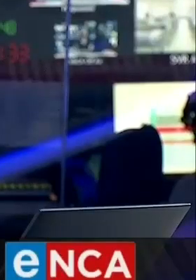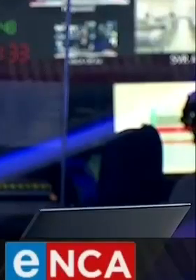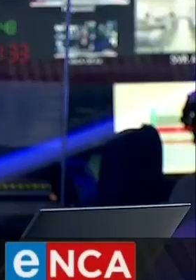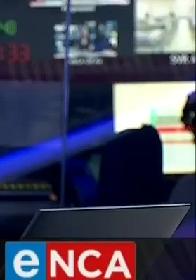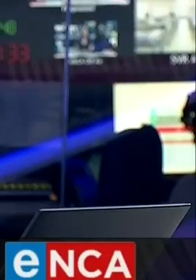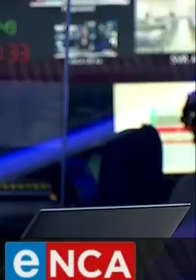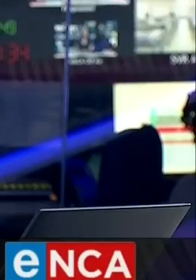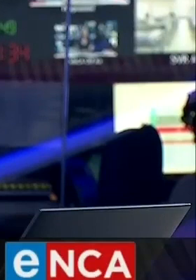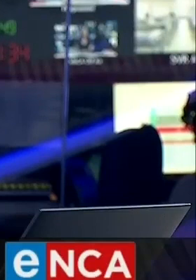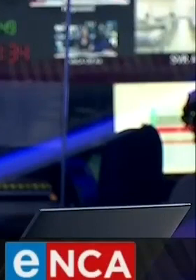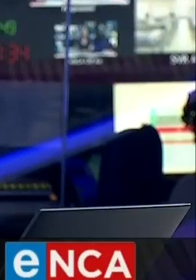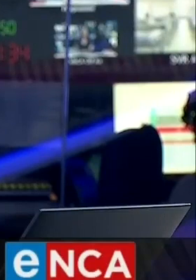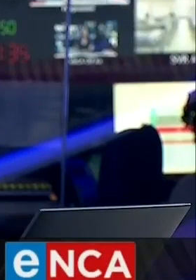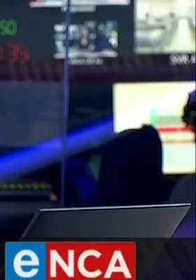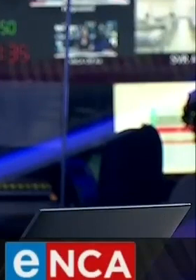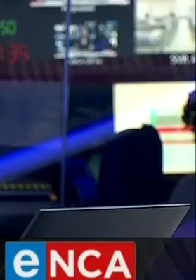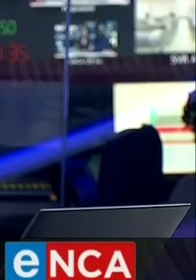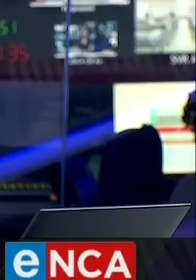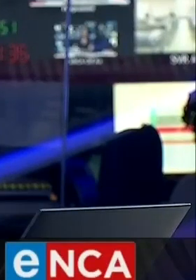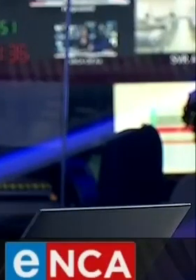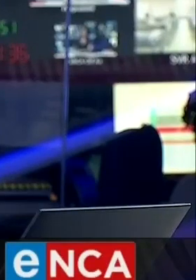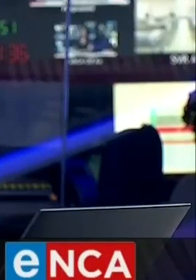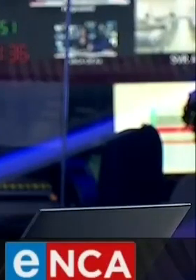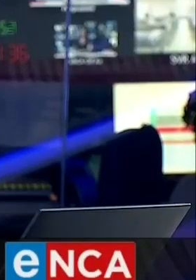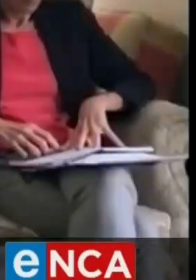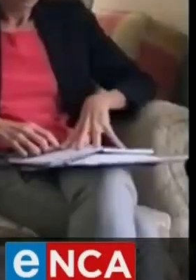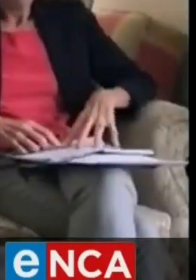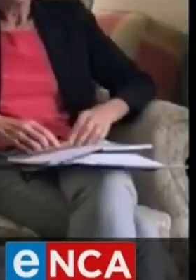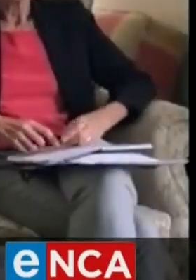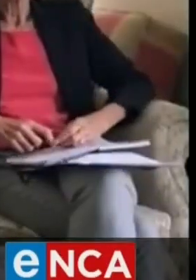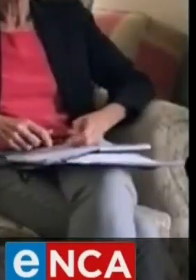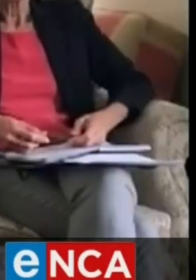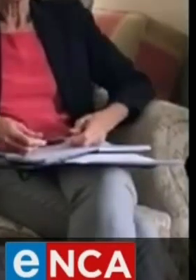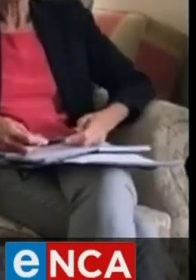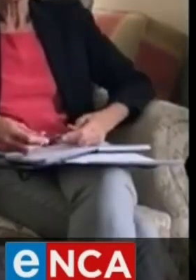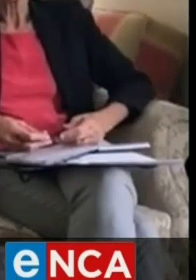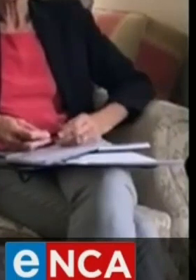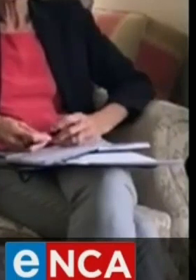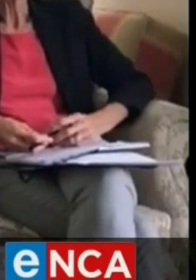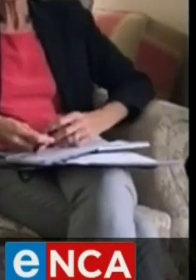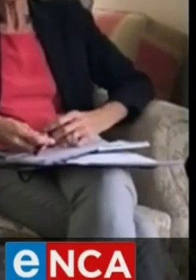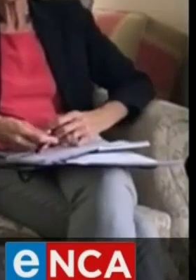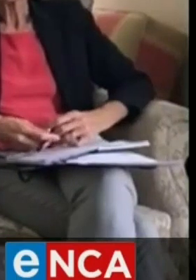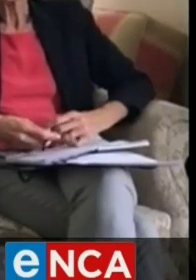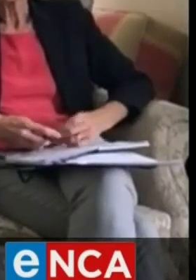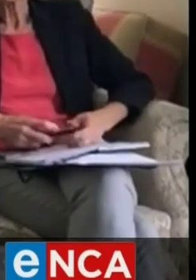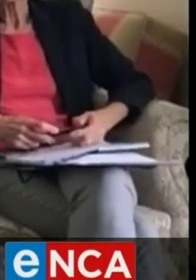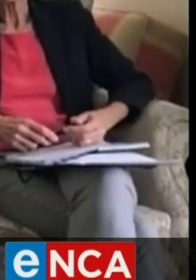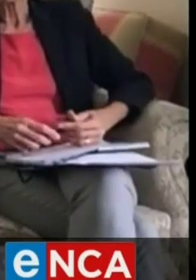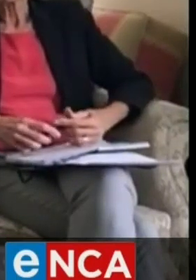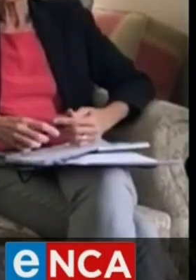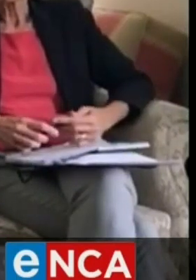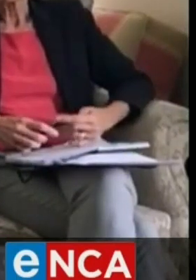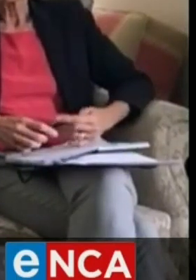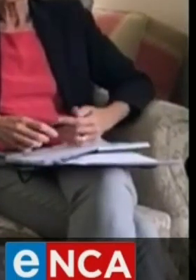up field hospitals in the event of a major spike in coronavirus cases. Teams have been out there looking across the province at possibilities